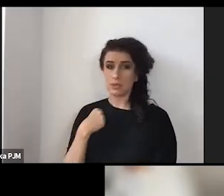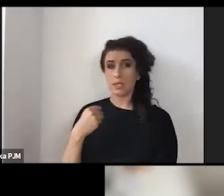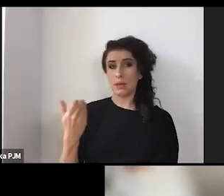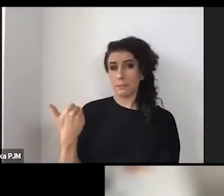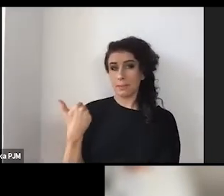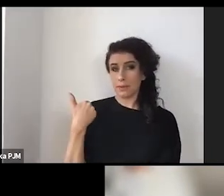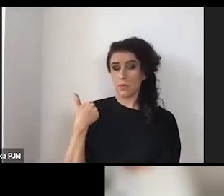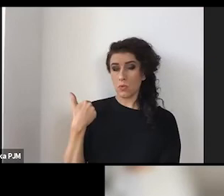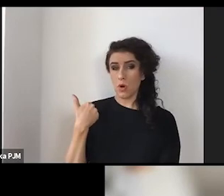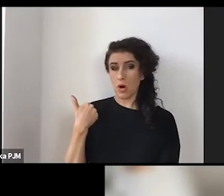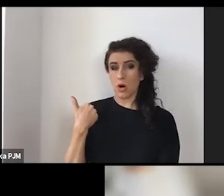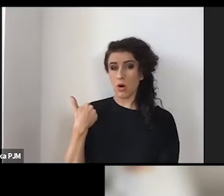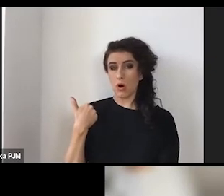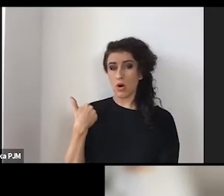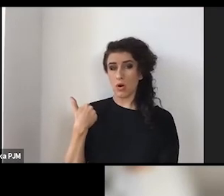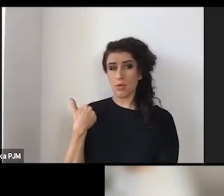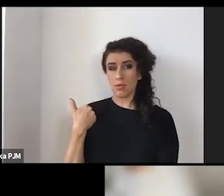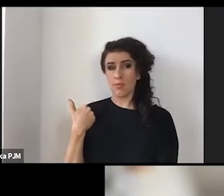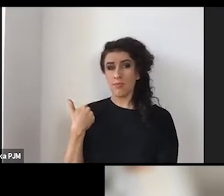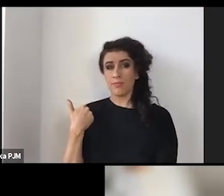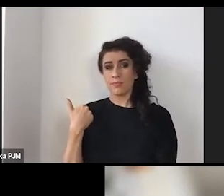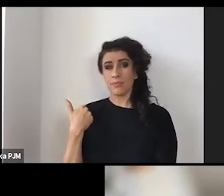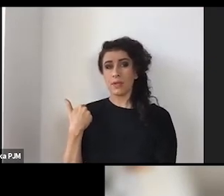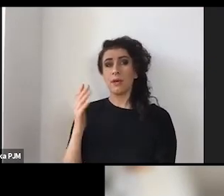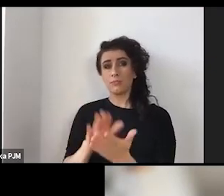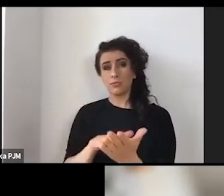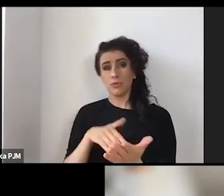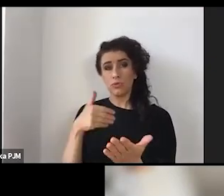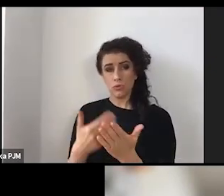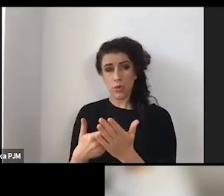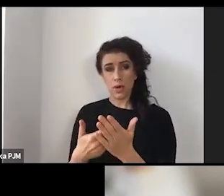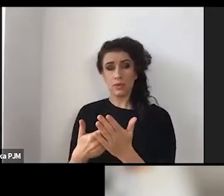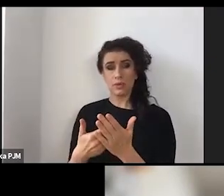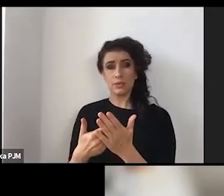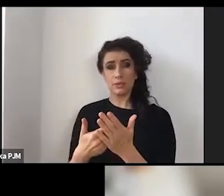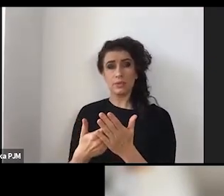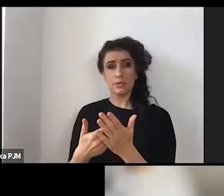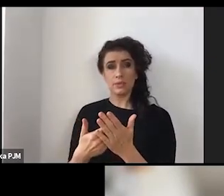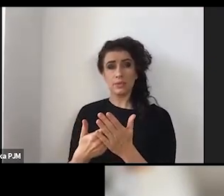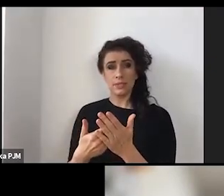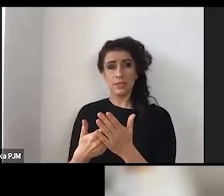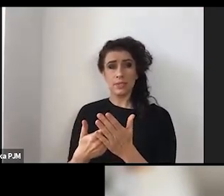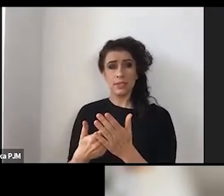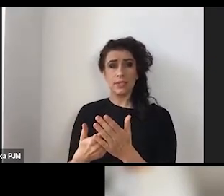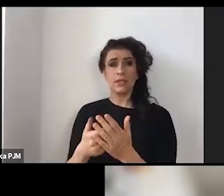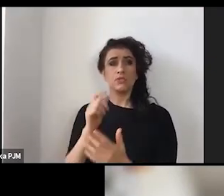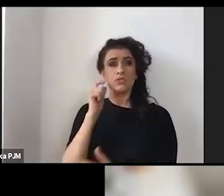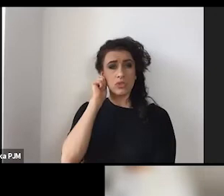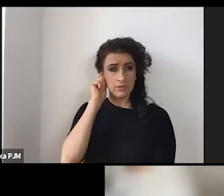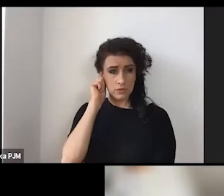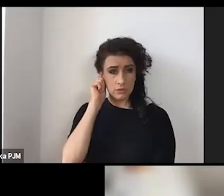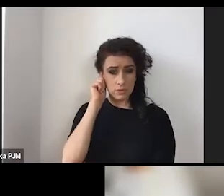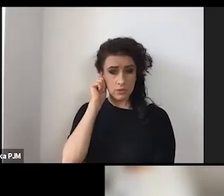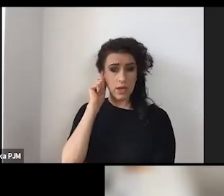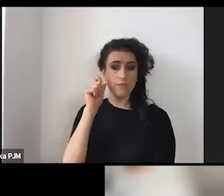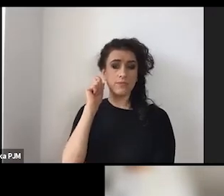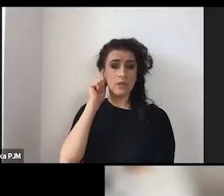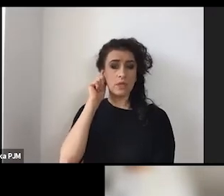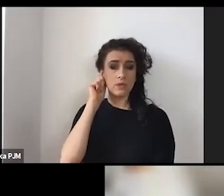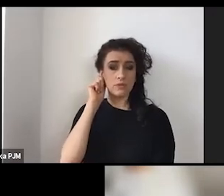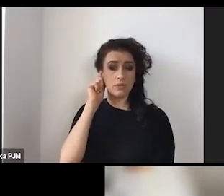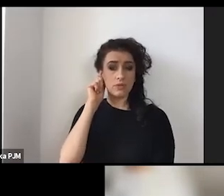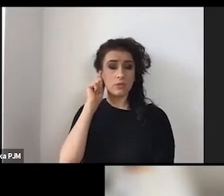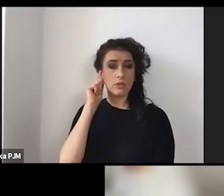for flowers. And it was a secret code that if you want to order a flower, then it means that you need to